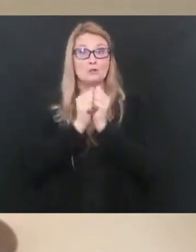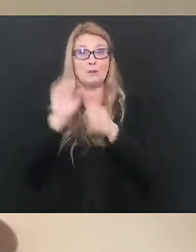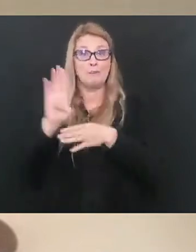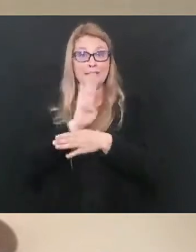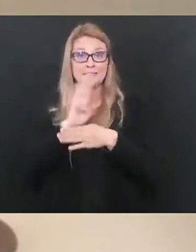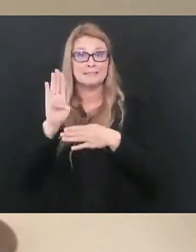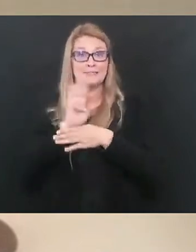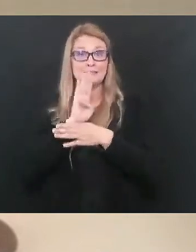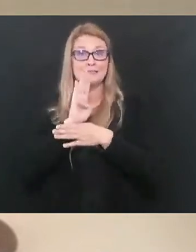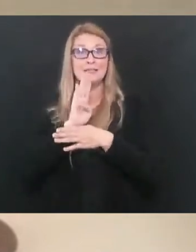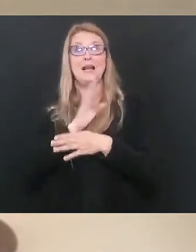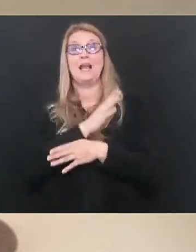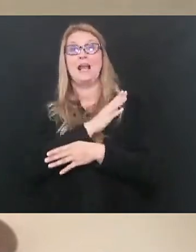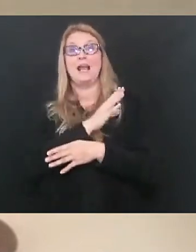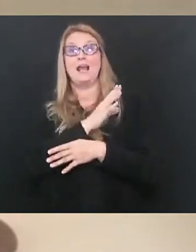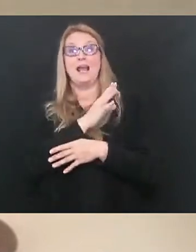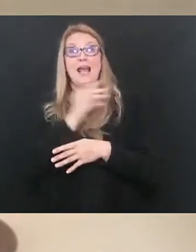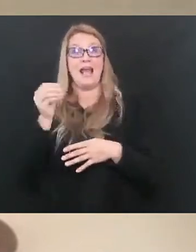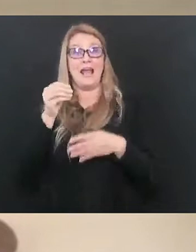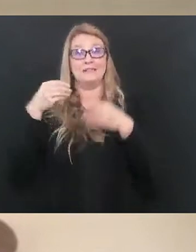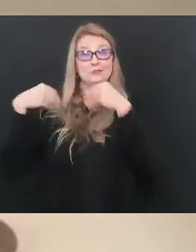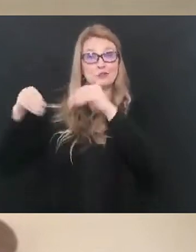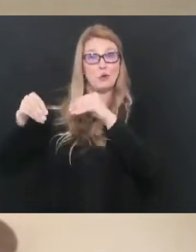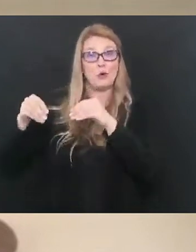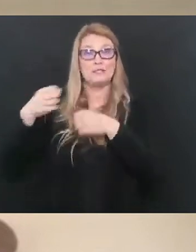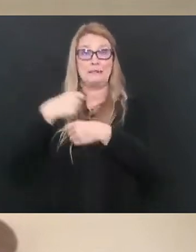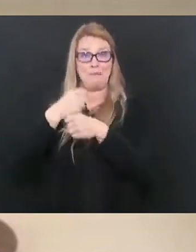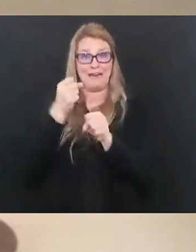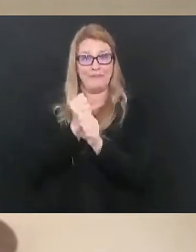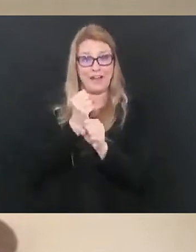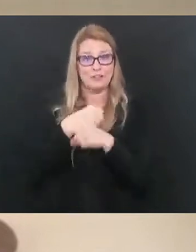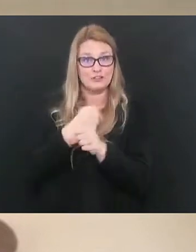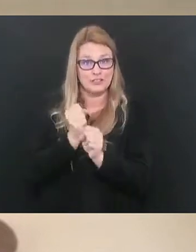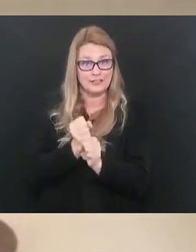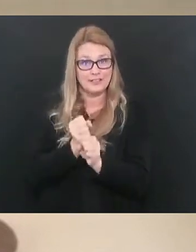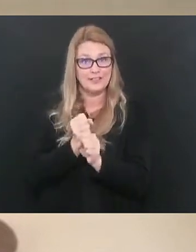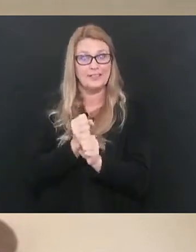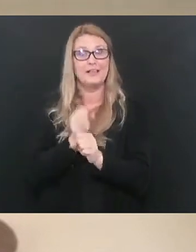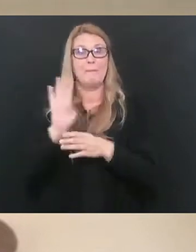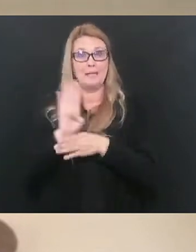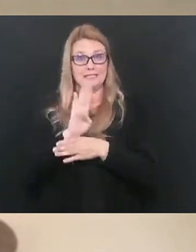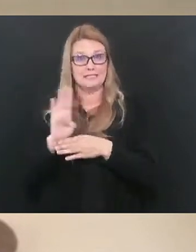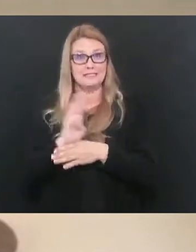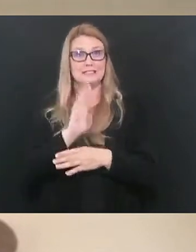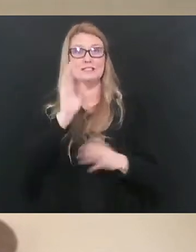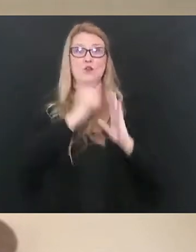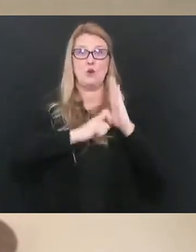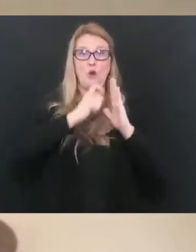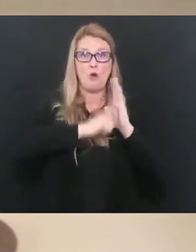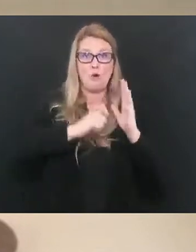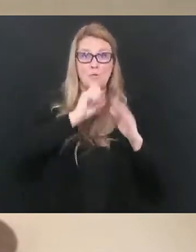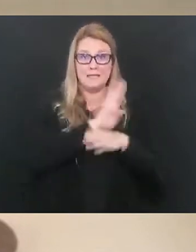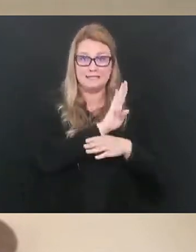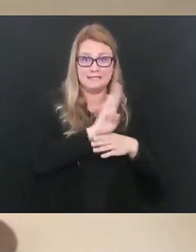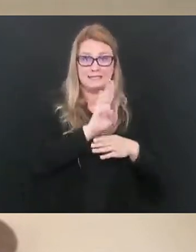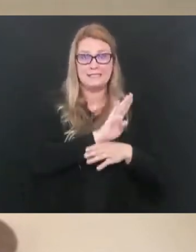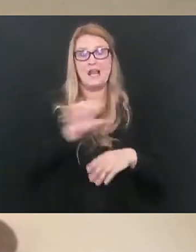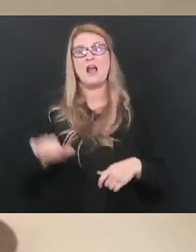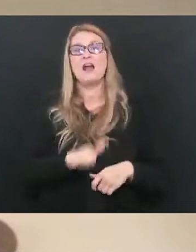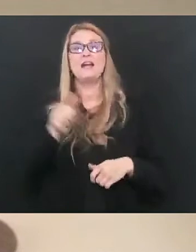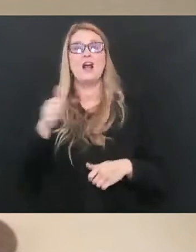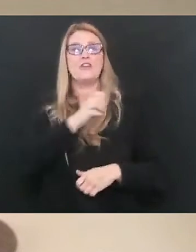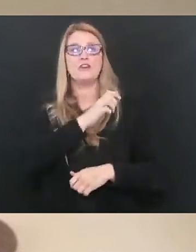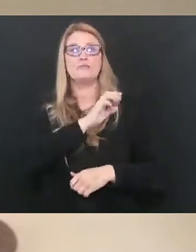businesses ranging from retailers to manufacturers to coal companies to other energy